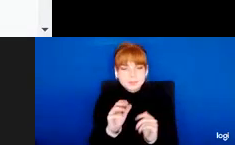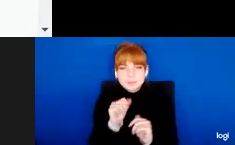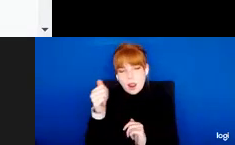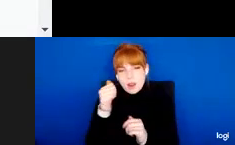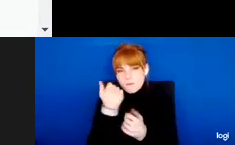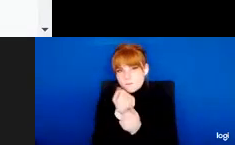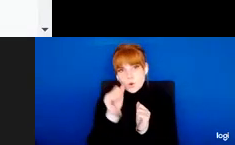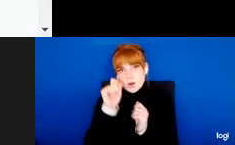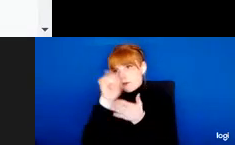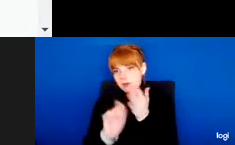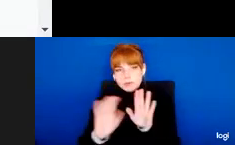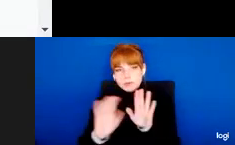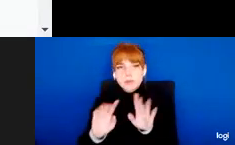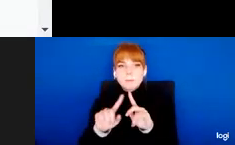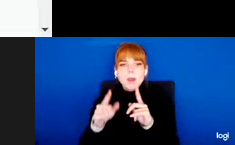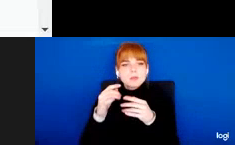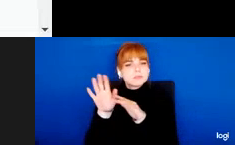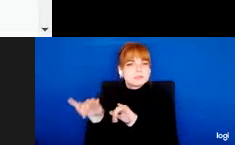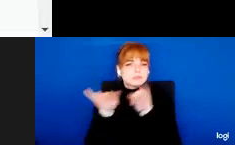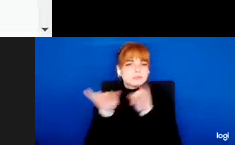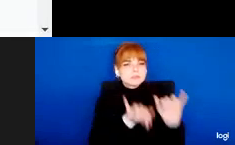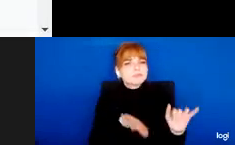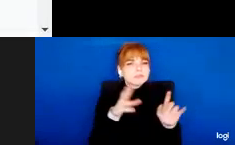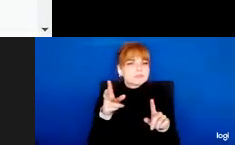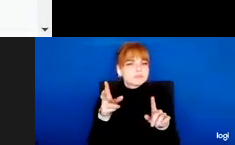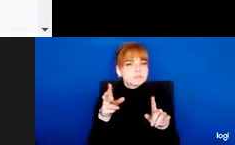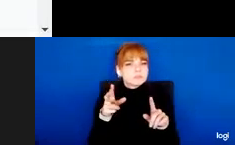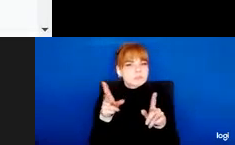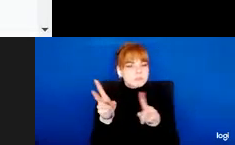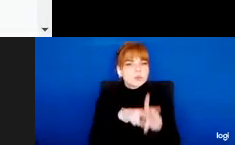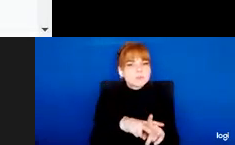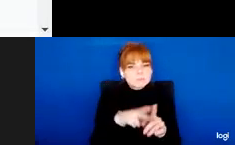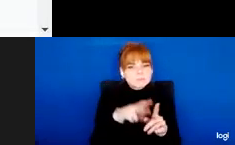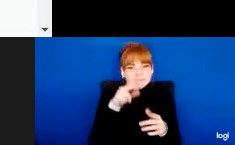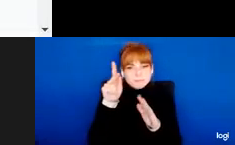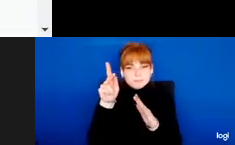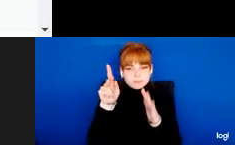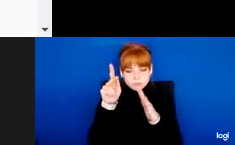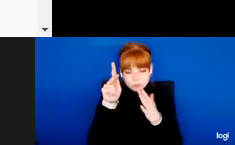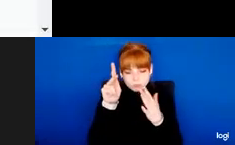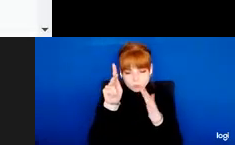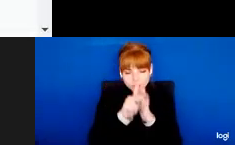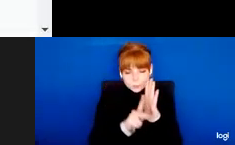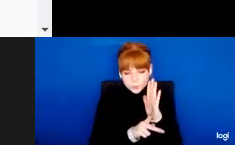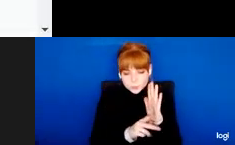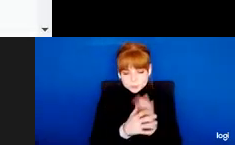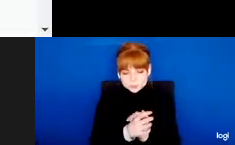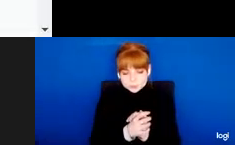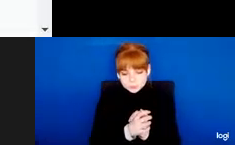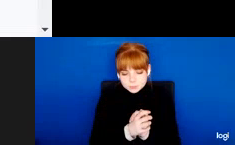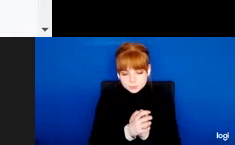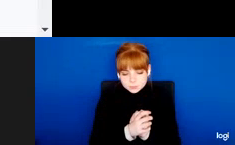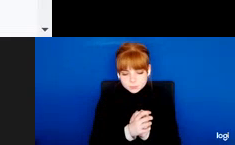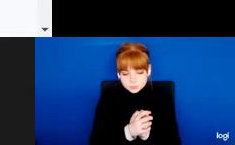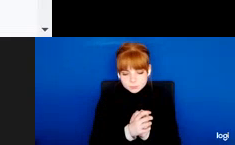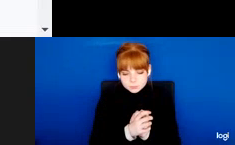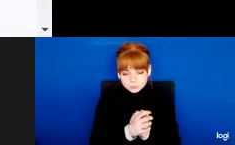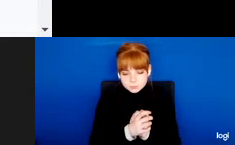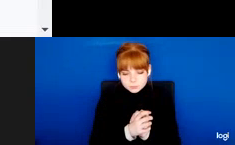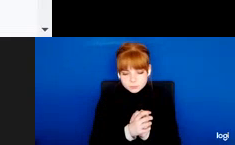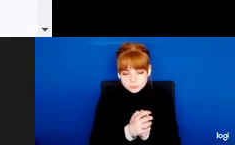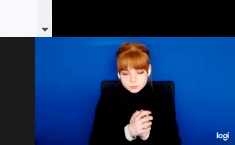principles apply. One is that sometimes things like appropriate